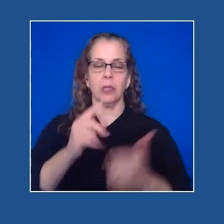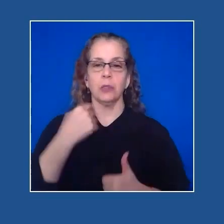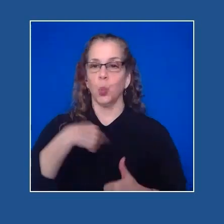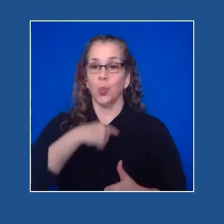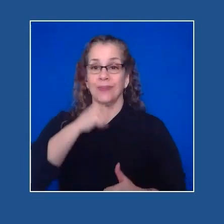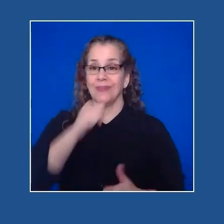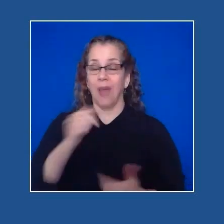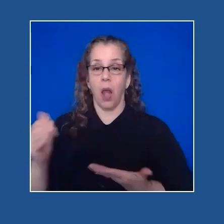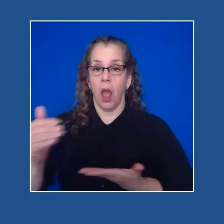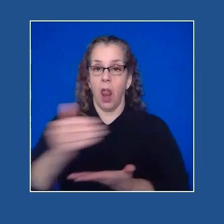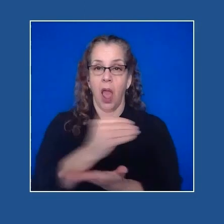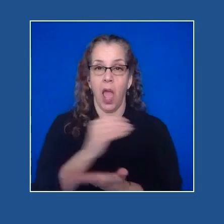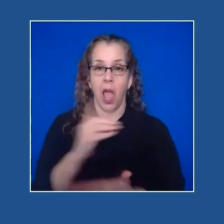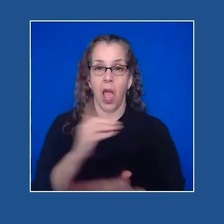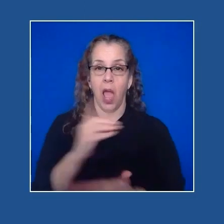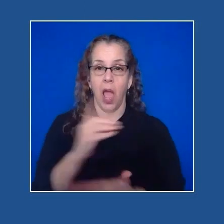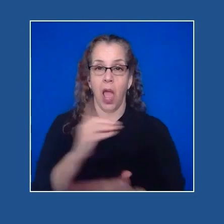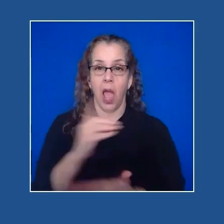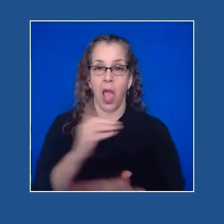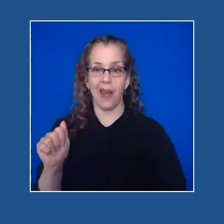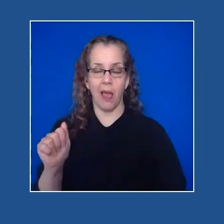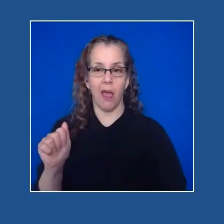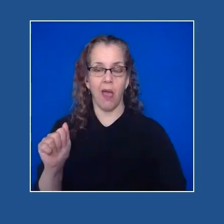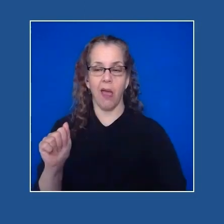this impacted